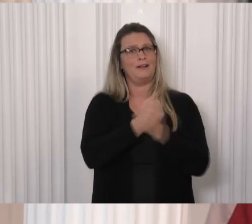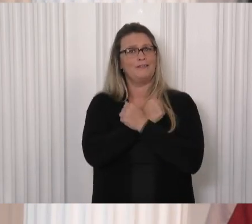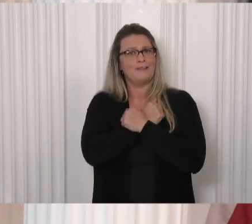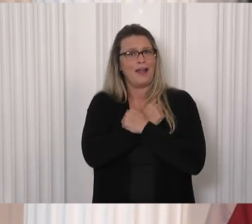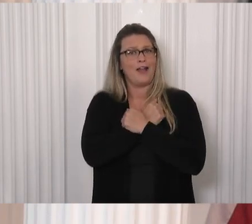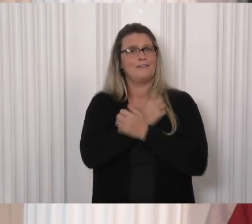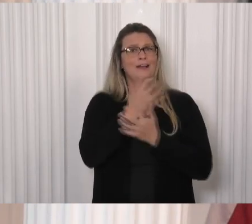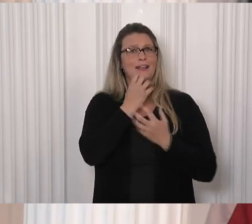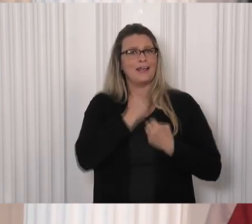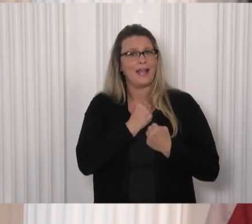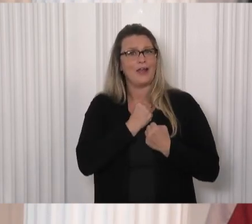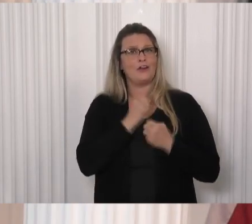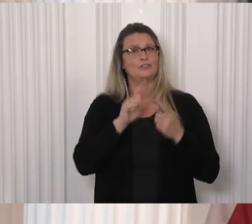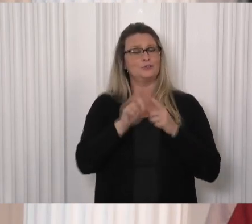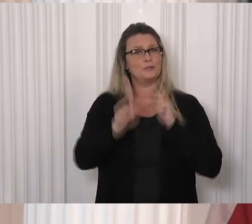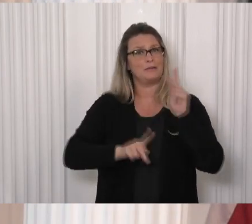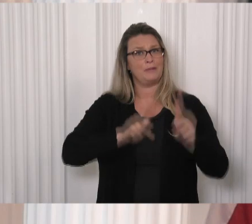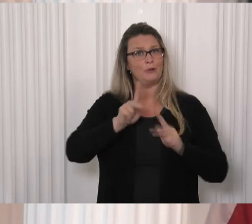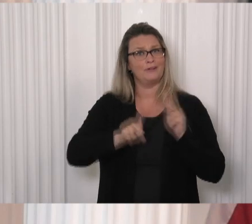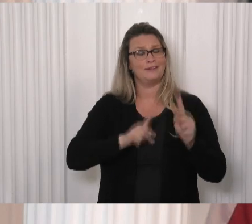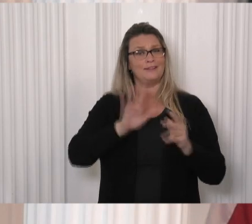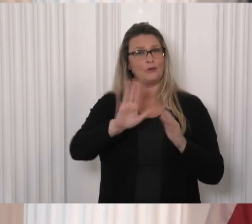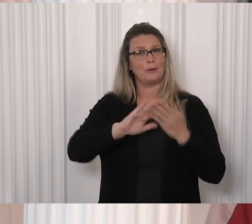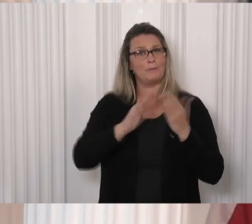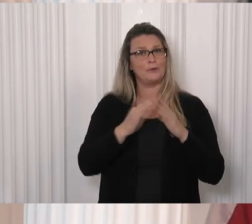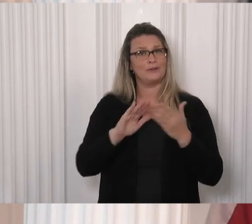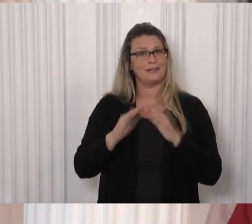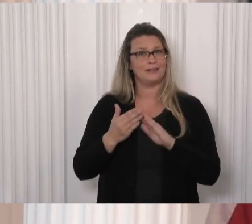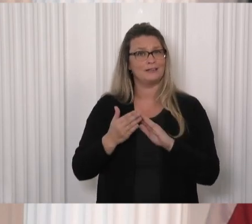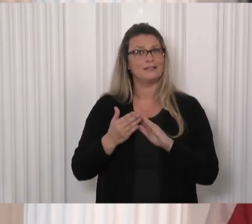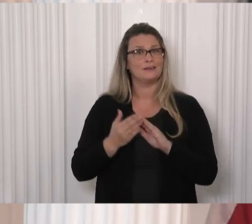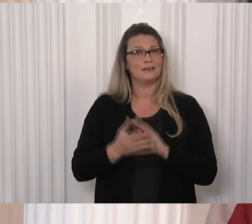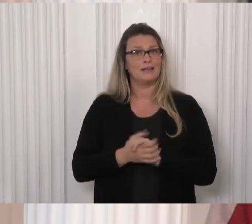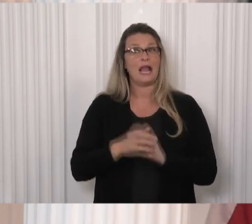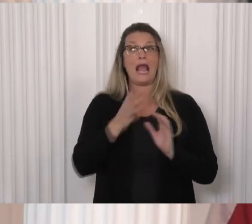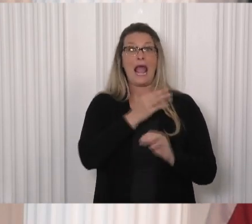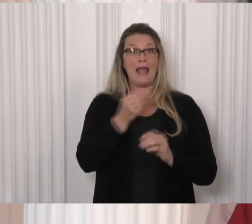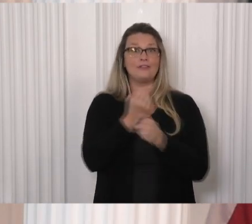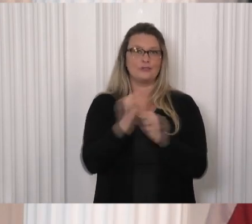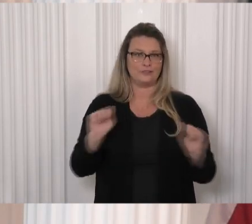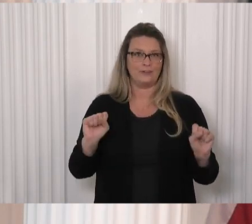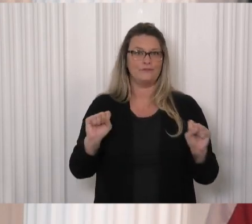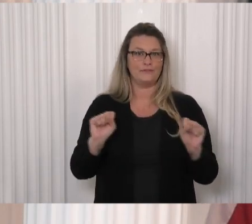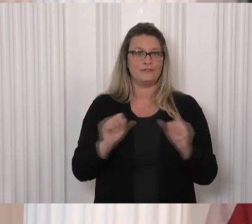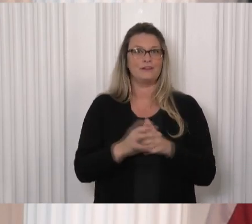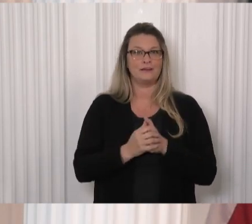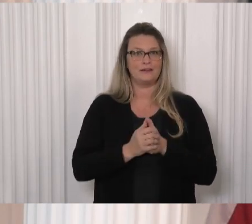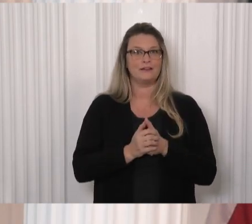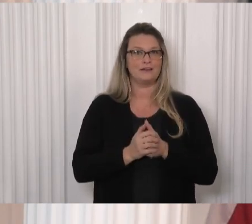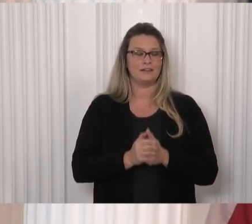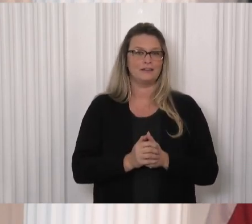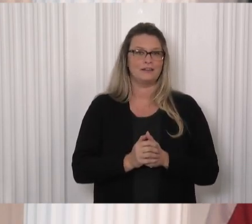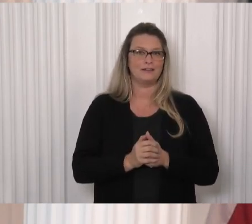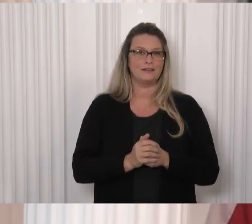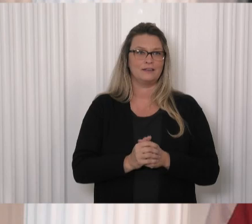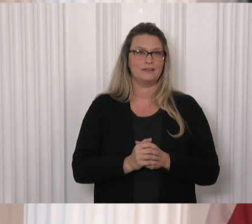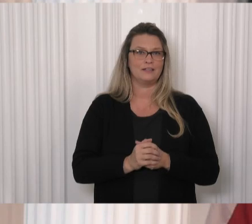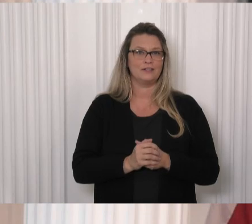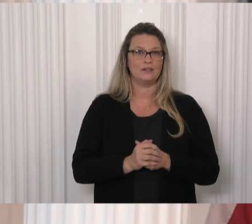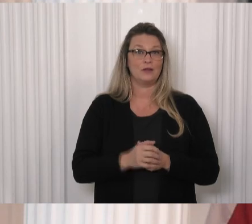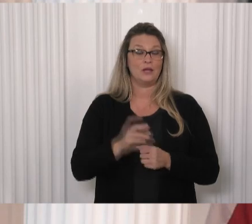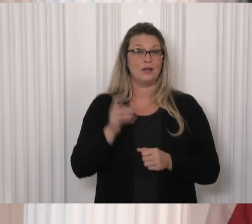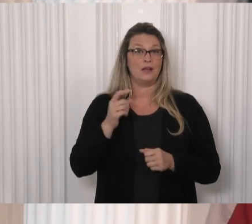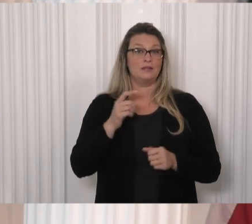smart, creative, and safe. And so we actually are hearing incredible actions that are